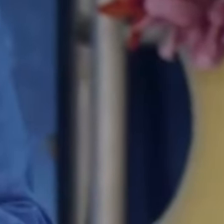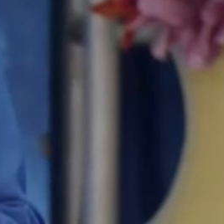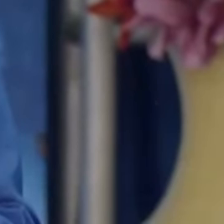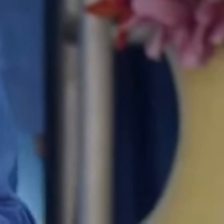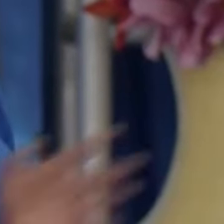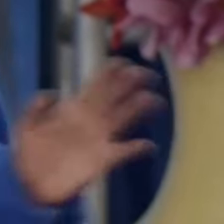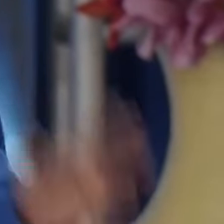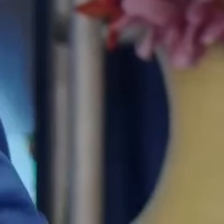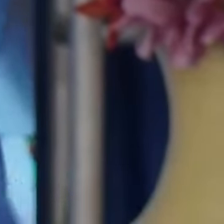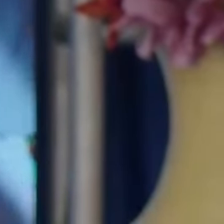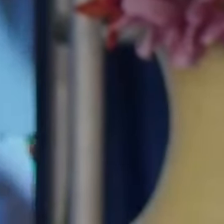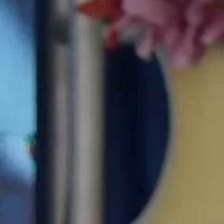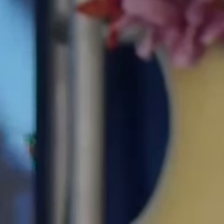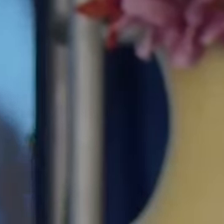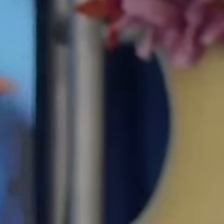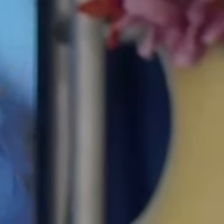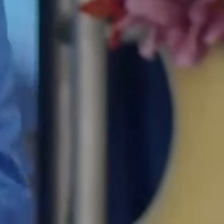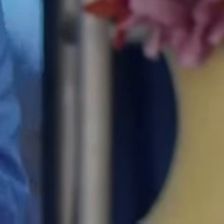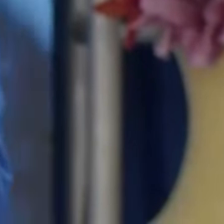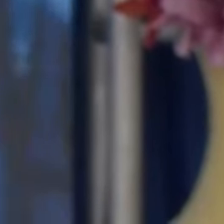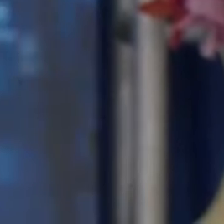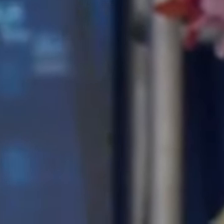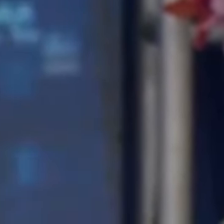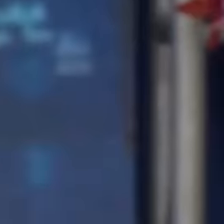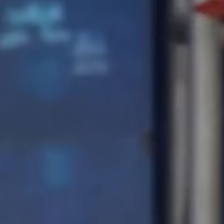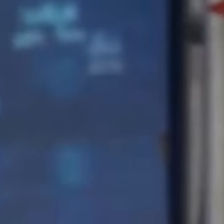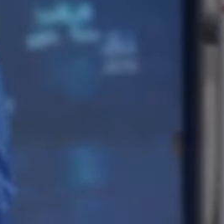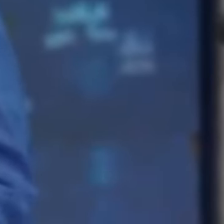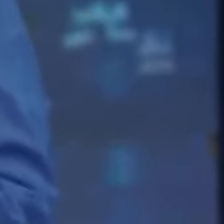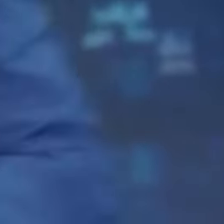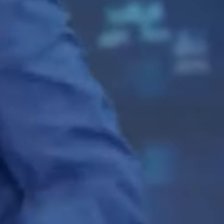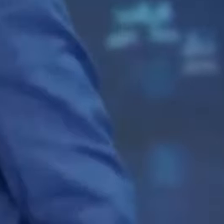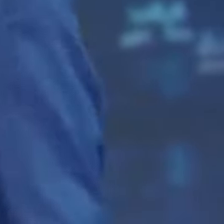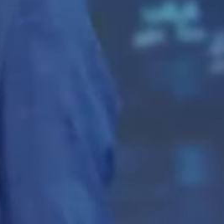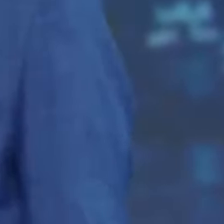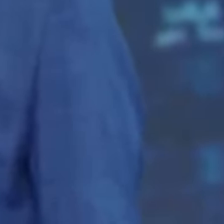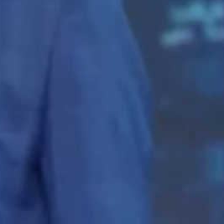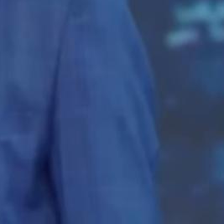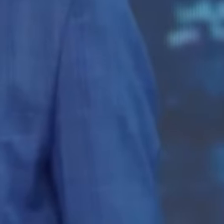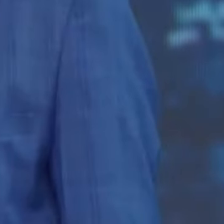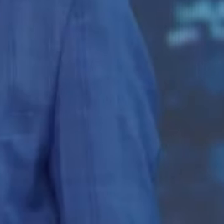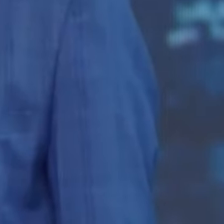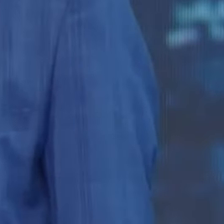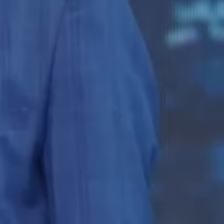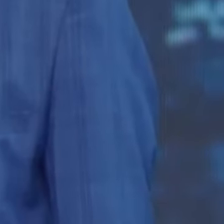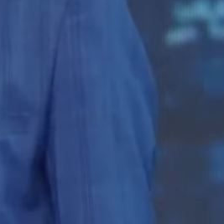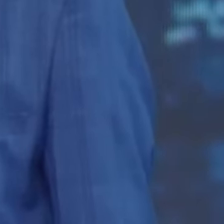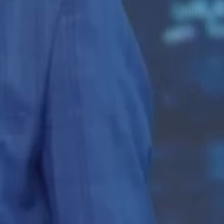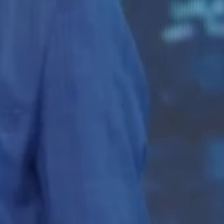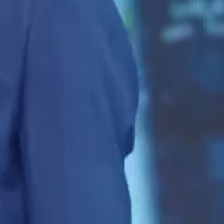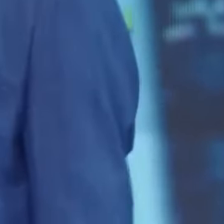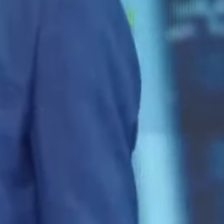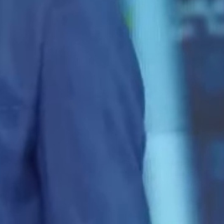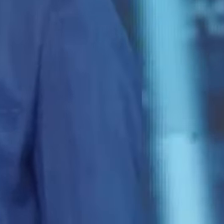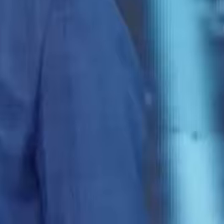is rusting. The thing cannot move anymore. The same thing with your mind. The same thing with your life. You park it there. You're not doing anything. You're